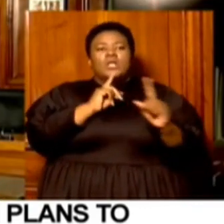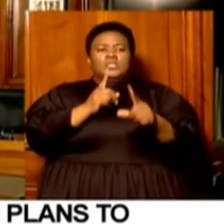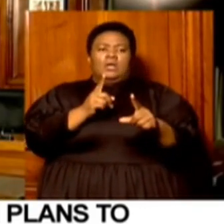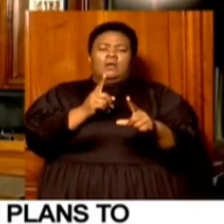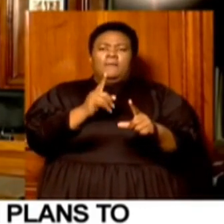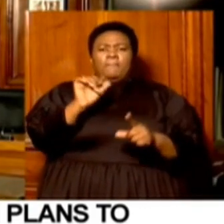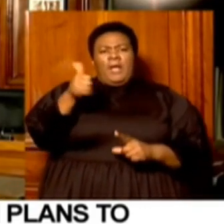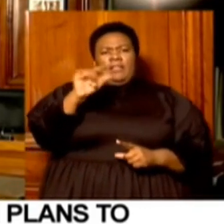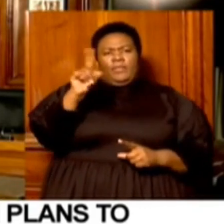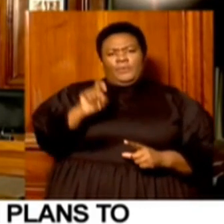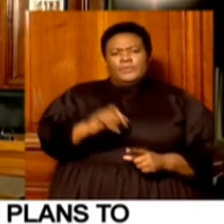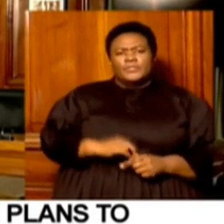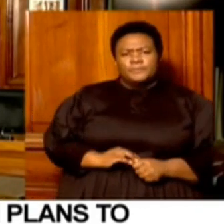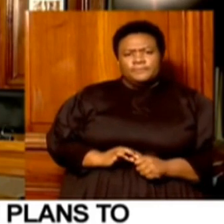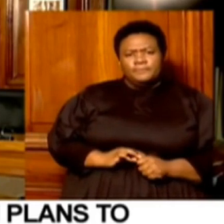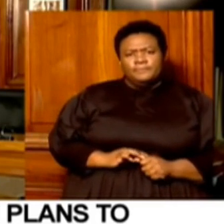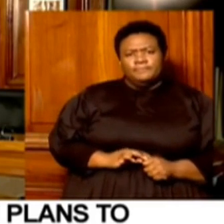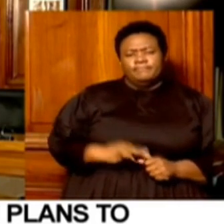Mbalwana.